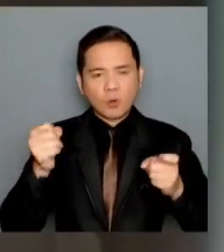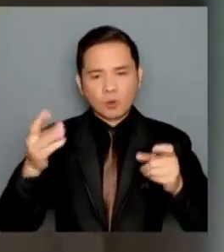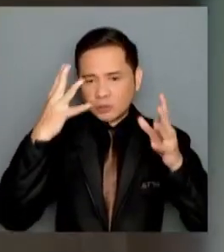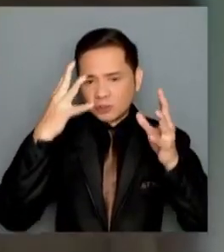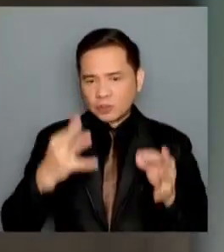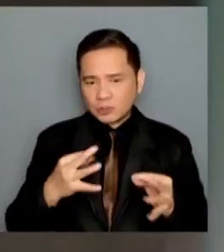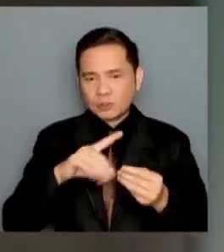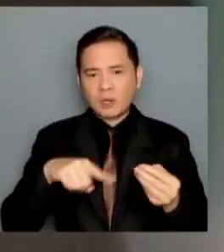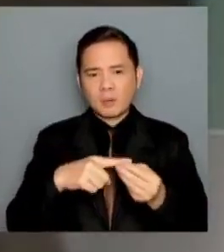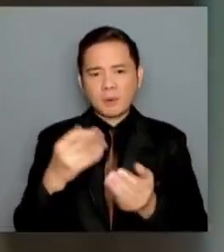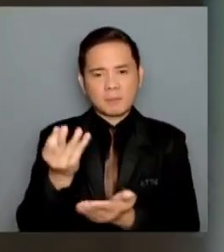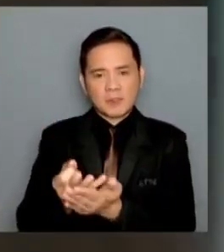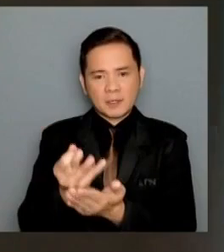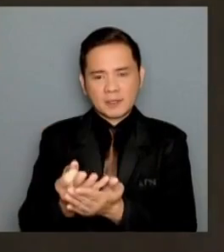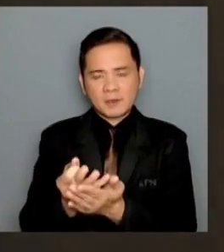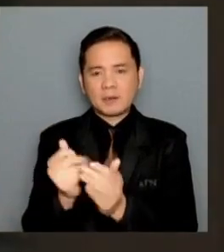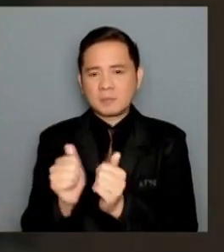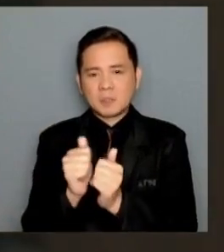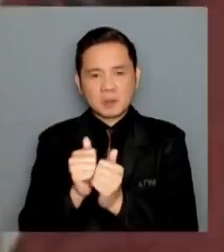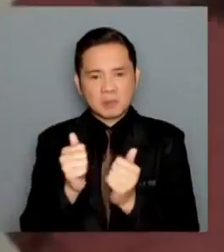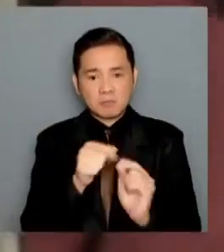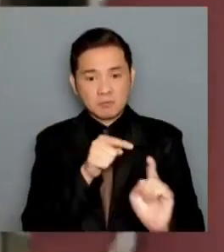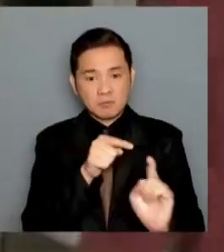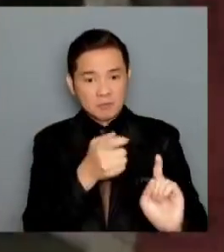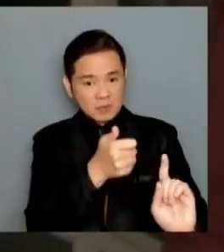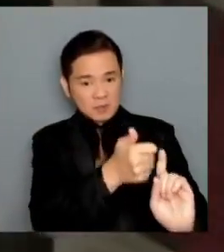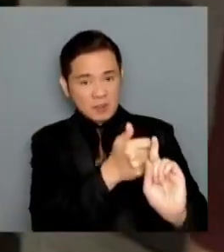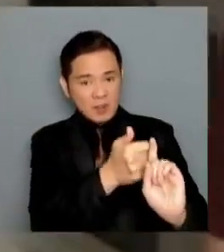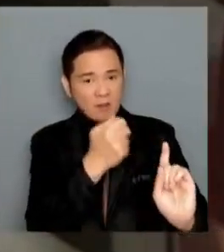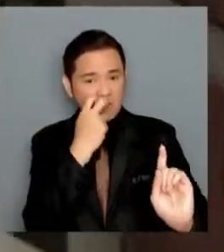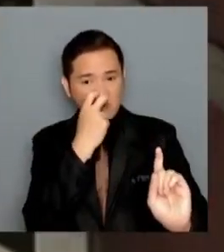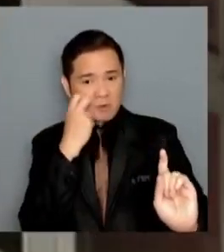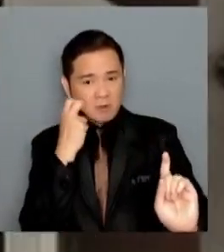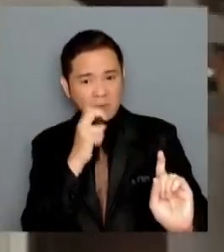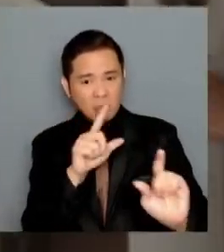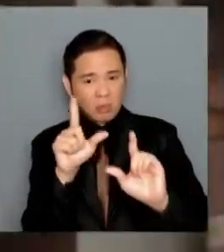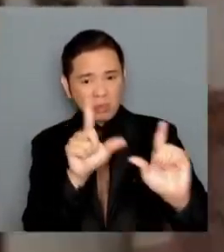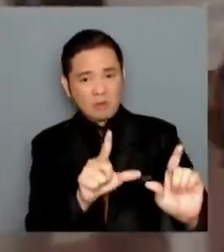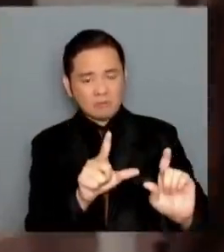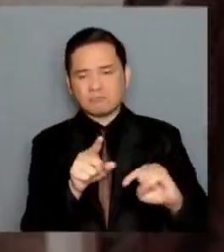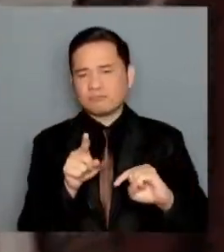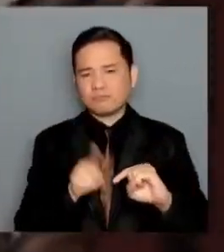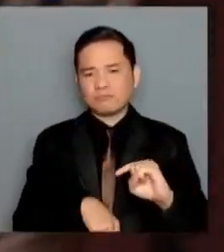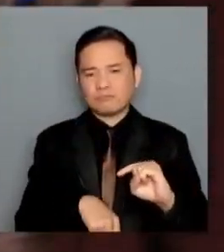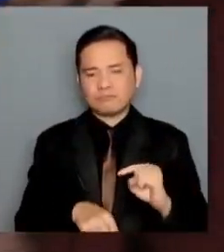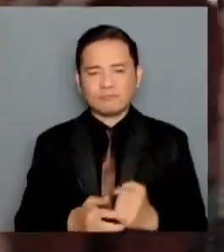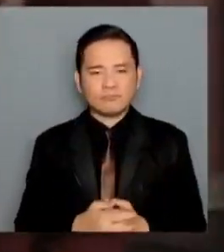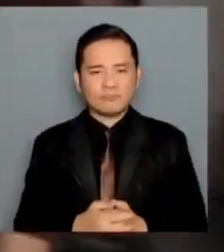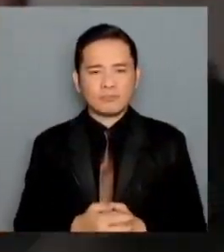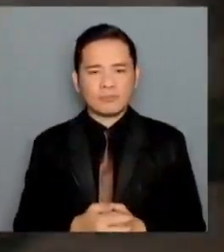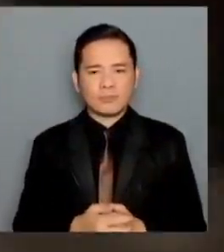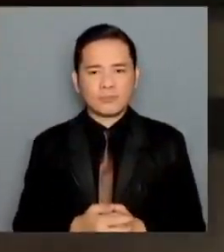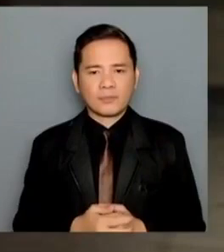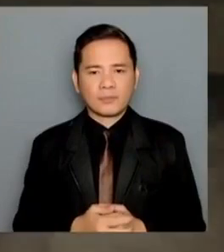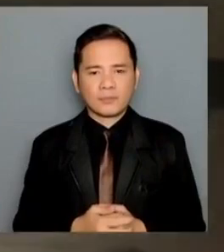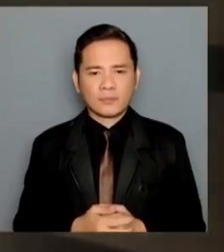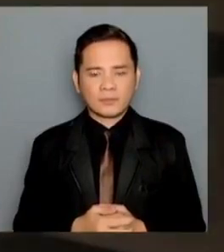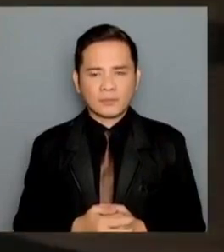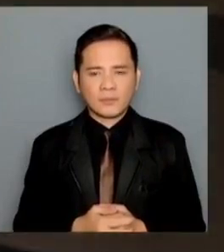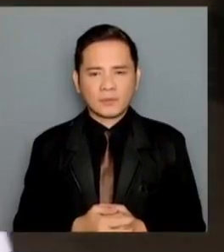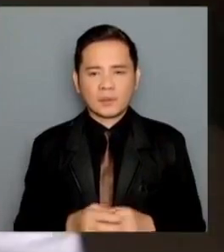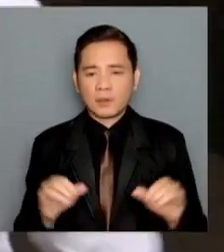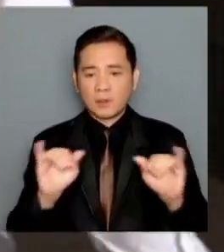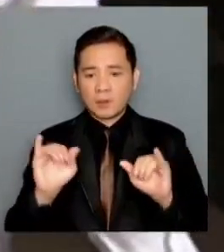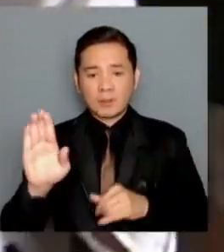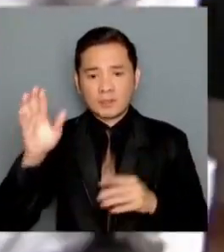the funds and there was no basis to hold him criminally liable. Stanley, during the promulgation, only the dispositive portion of the decision